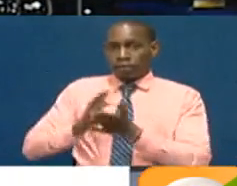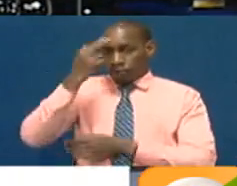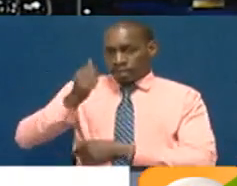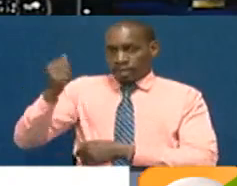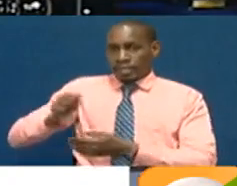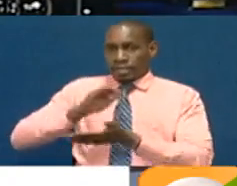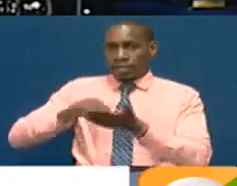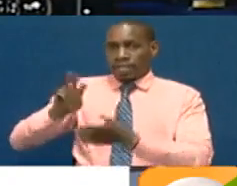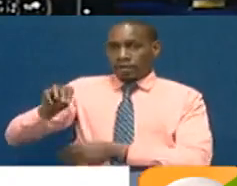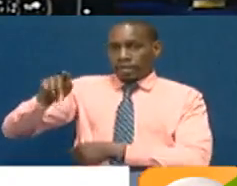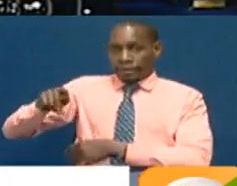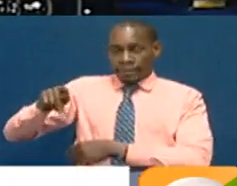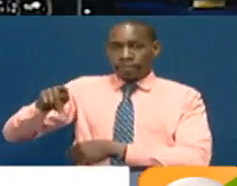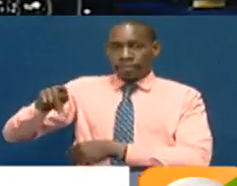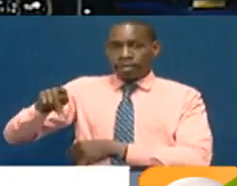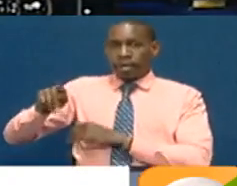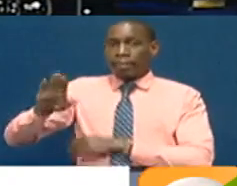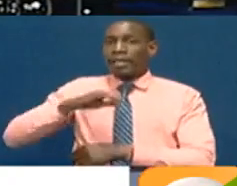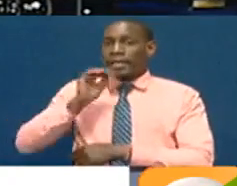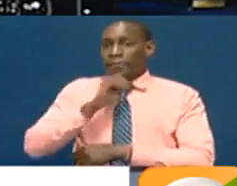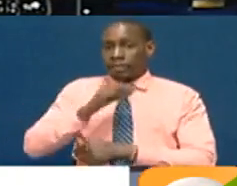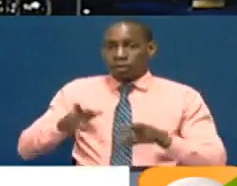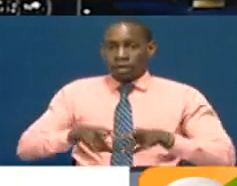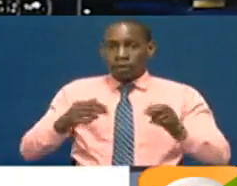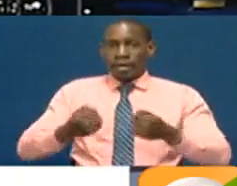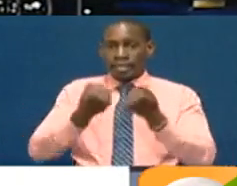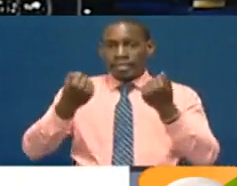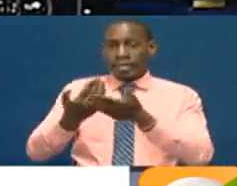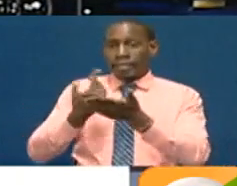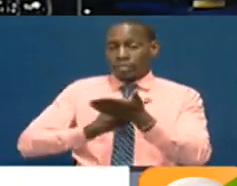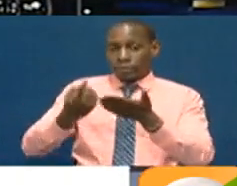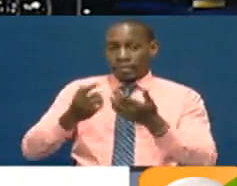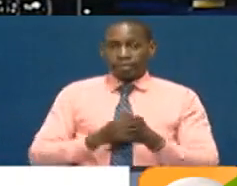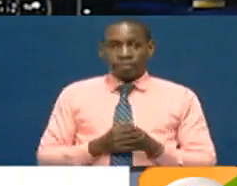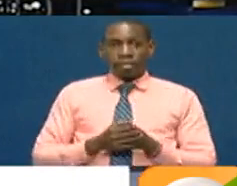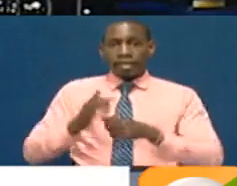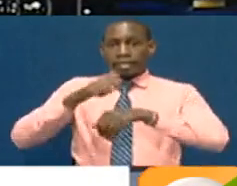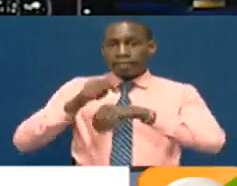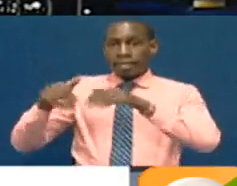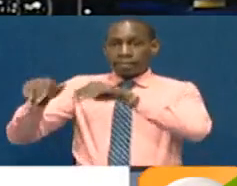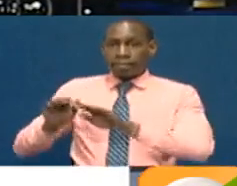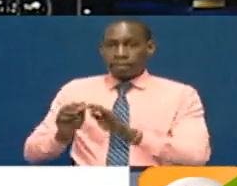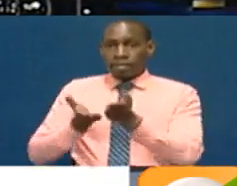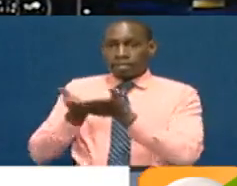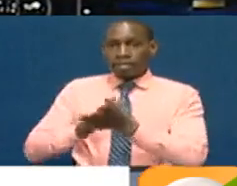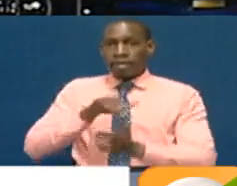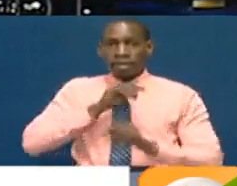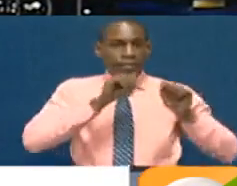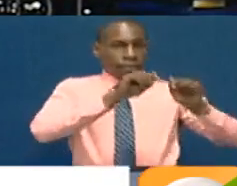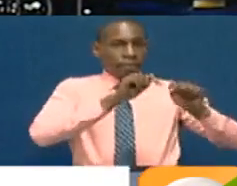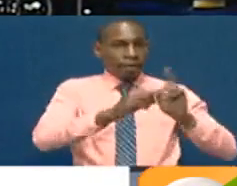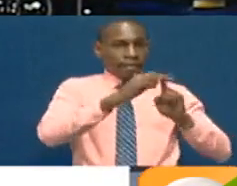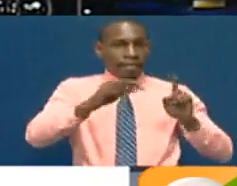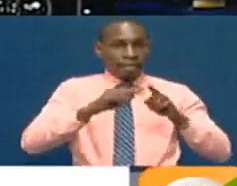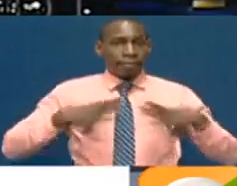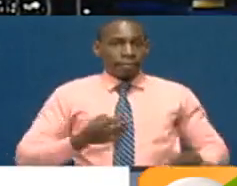of Parliament Memusi Kanchori, who passed on in a road accident last week. Now, during the funeral service, Odinga condemned the